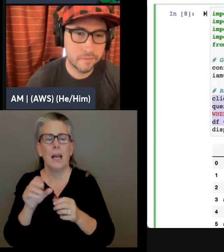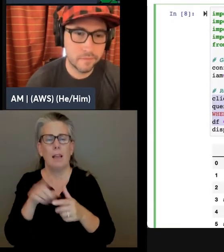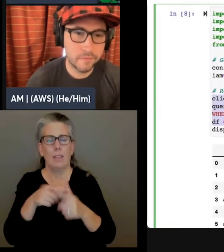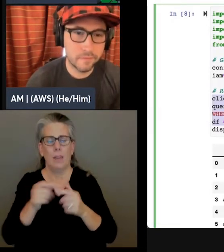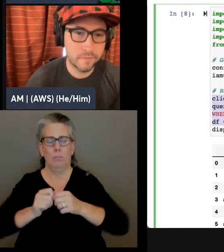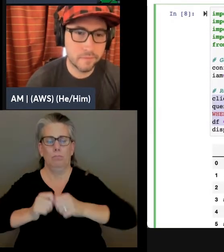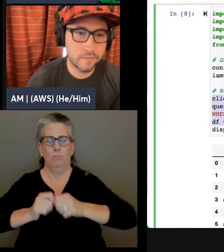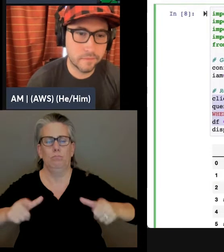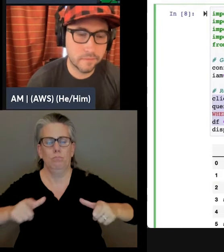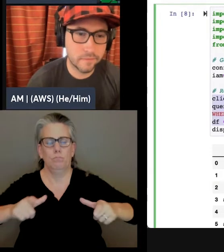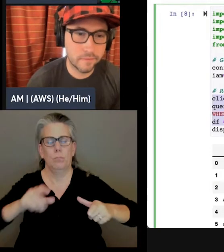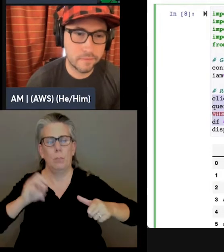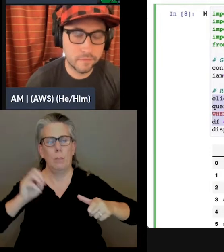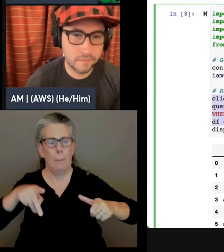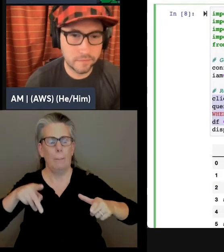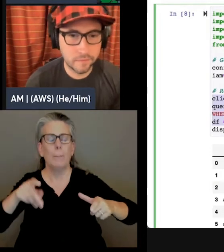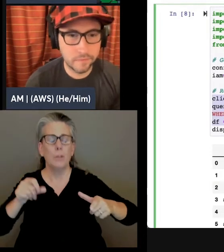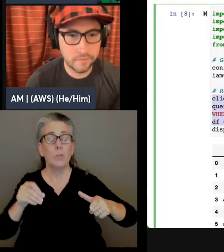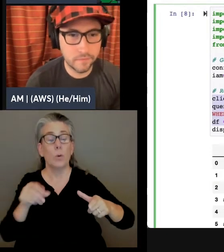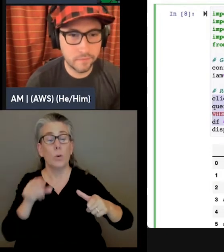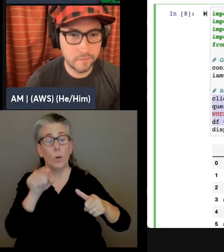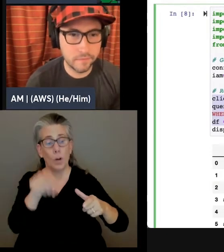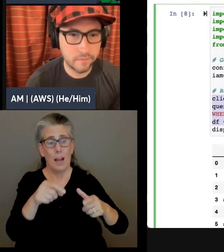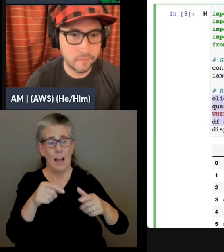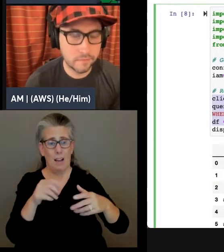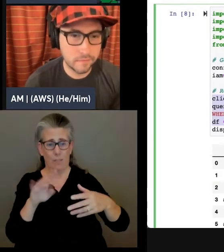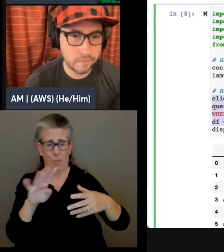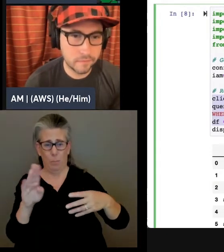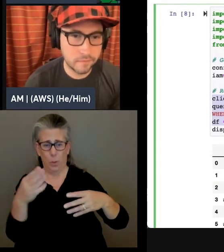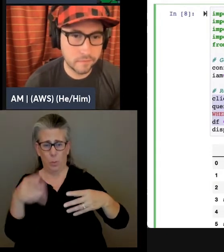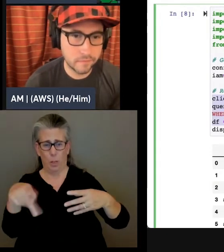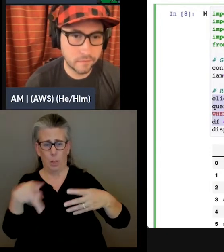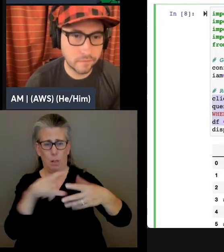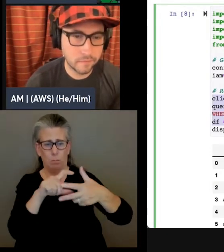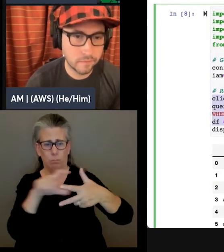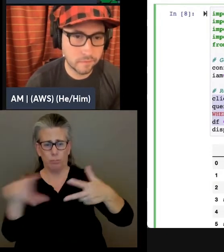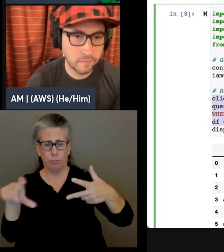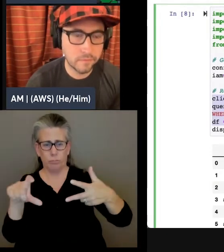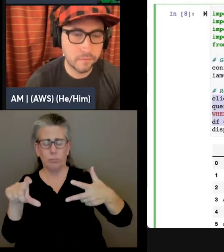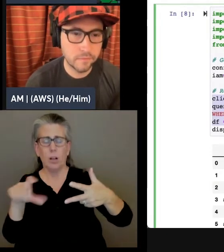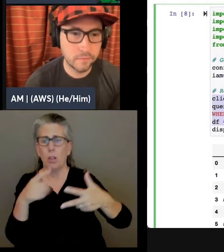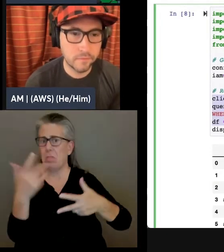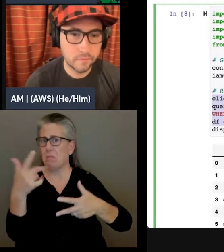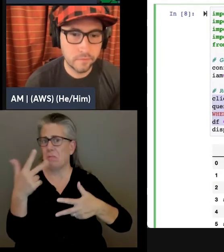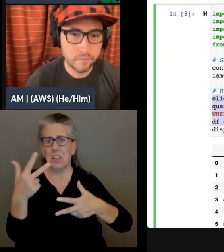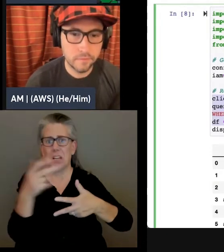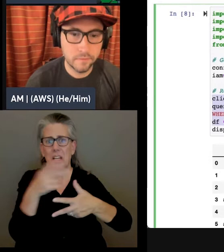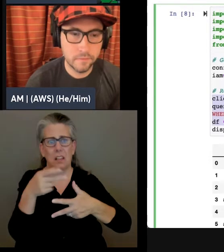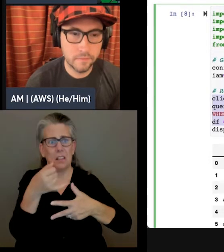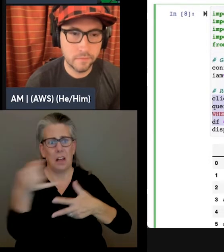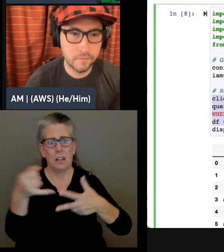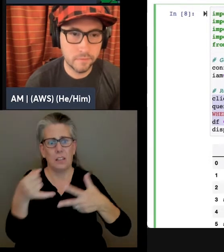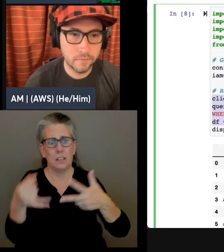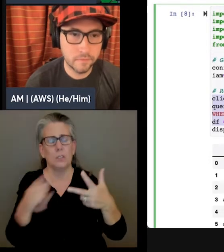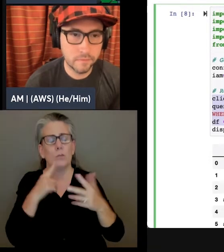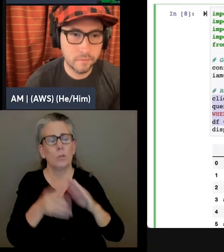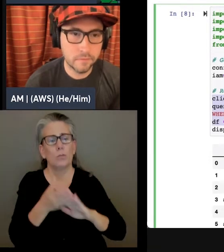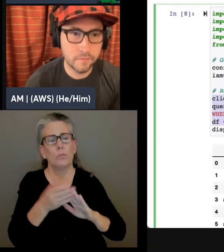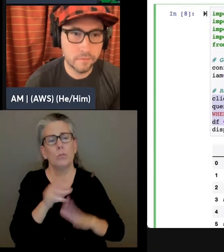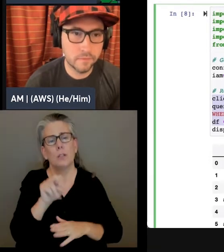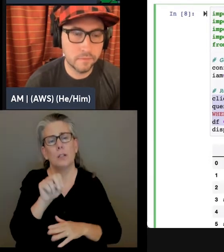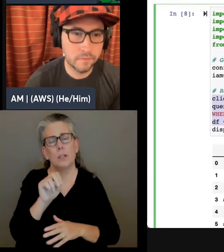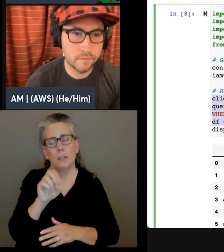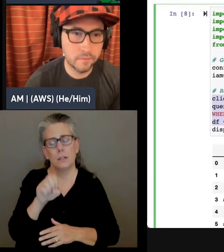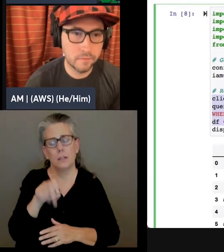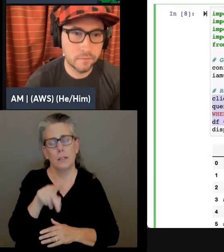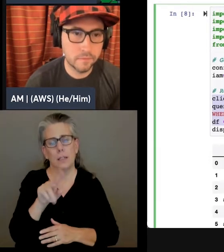what I have highlighted here is these 3 lines is all it takes to be able to create a connection to Neptune, to run a query, in this case, an OpenCipher